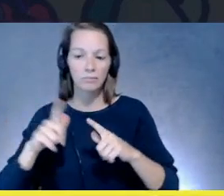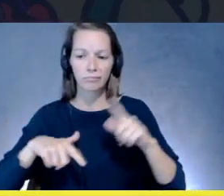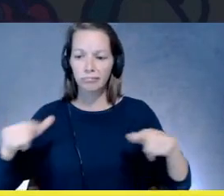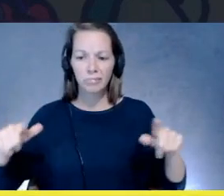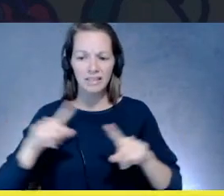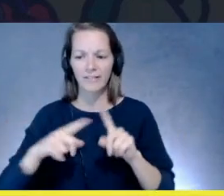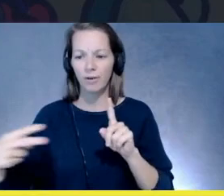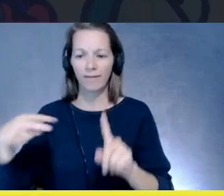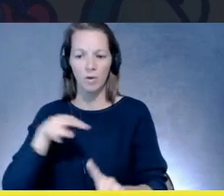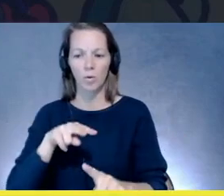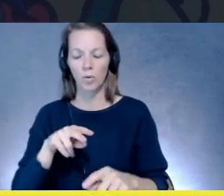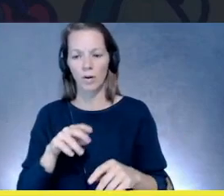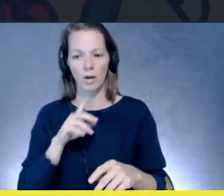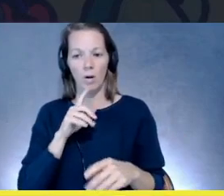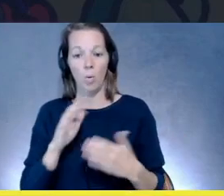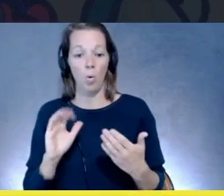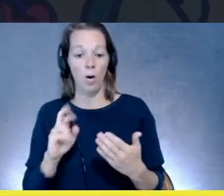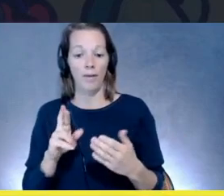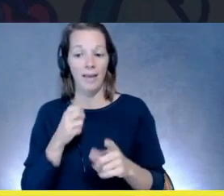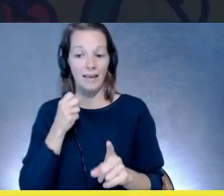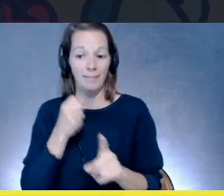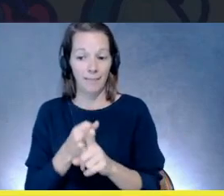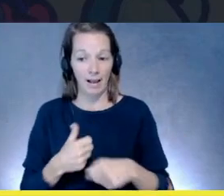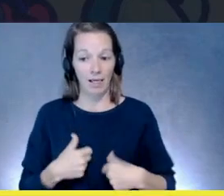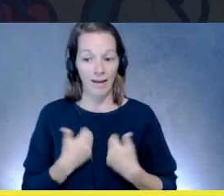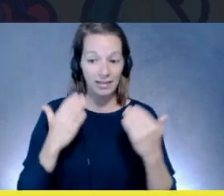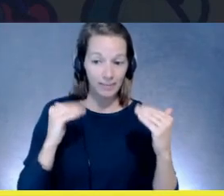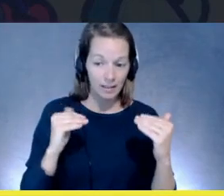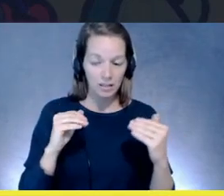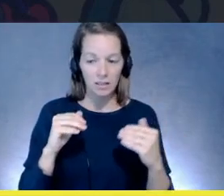life expectancy versus those that don't. Next slide.